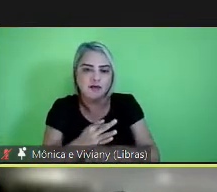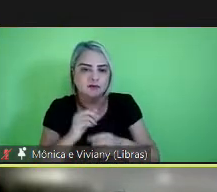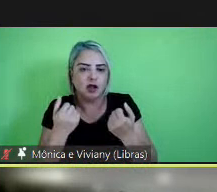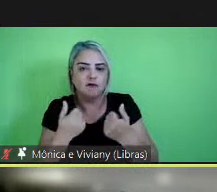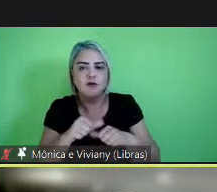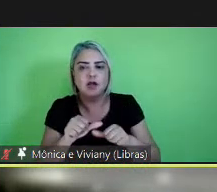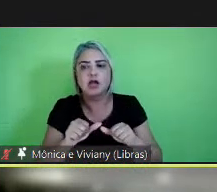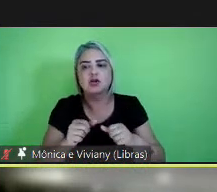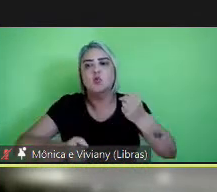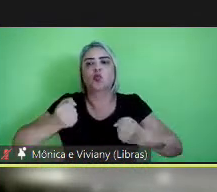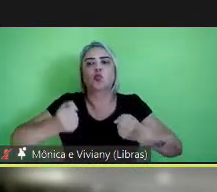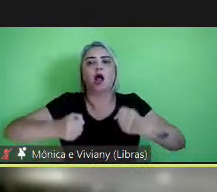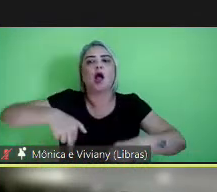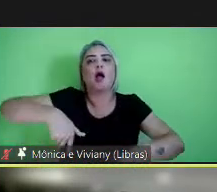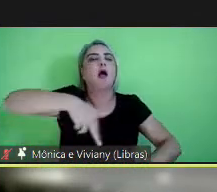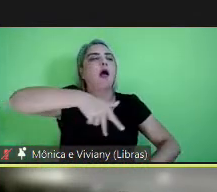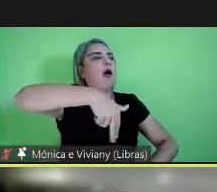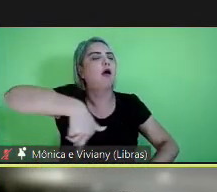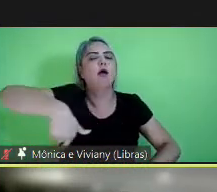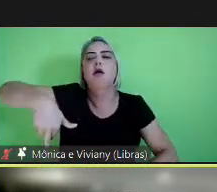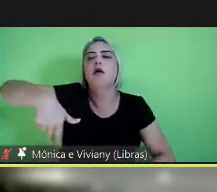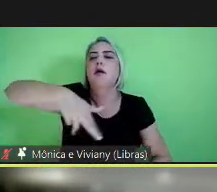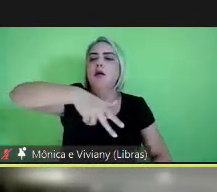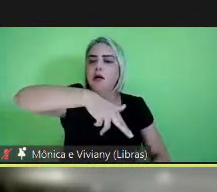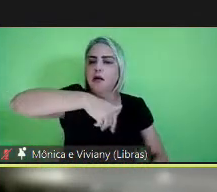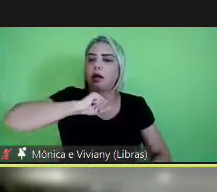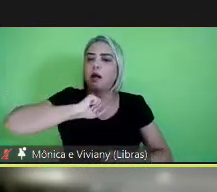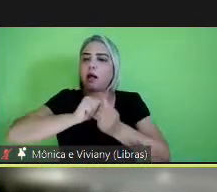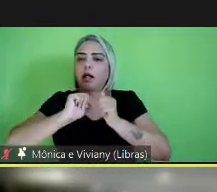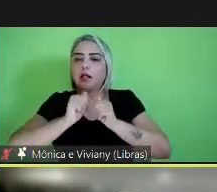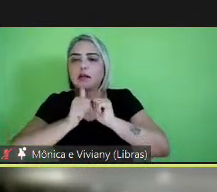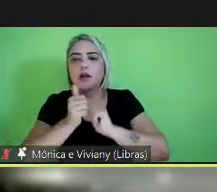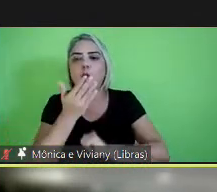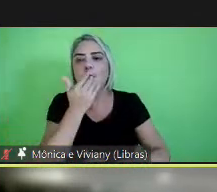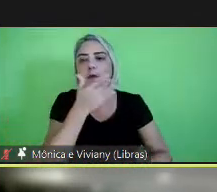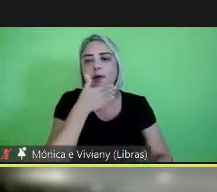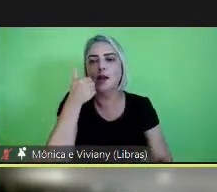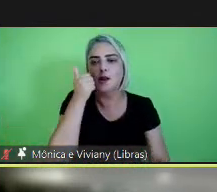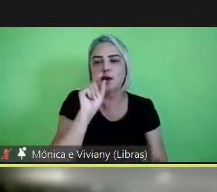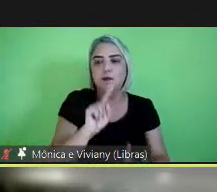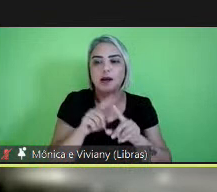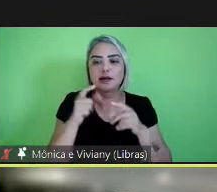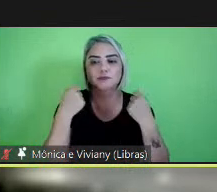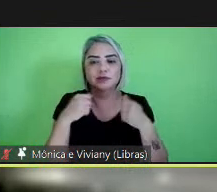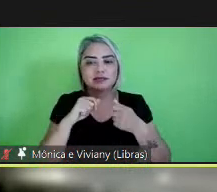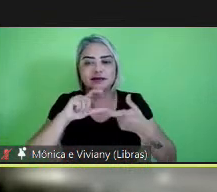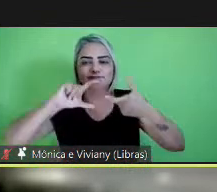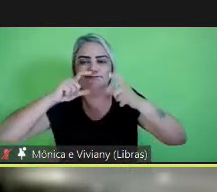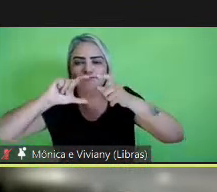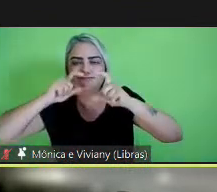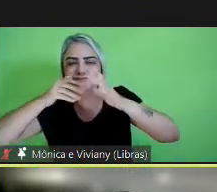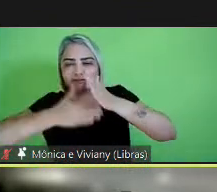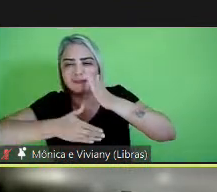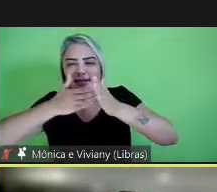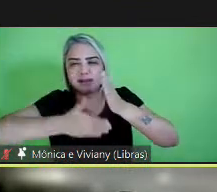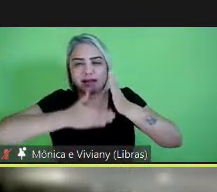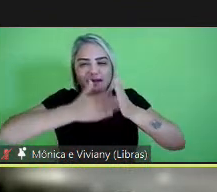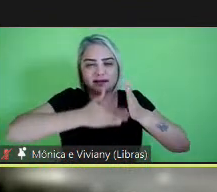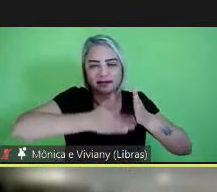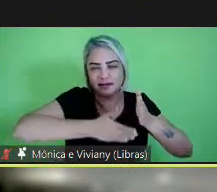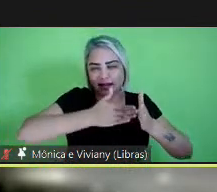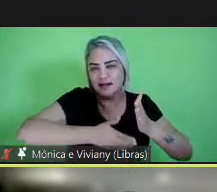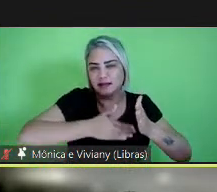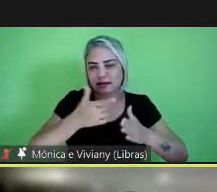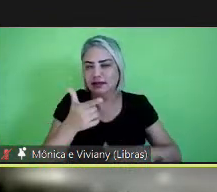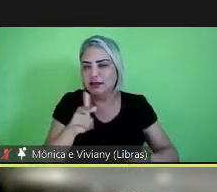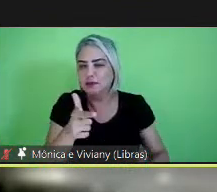options. And we need to break down the barriers, in particular in more deprived areas, because it's not an equal playing field. And so